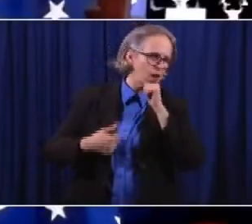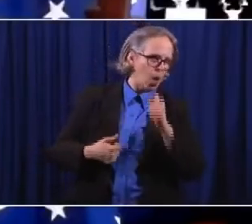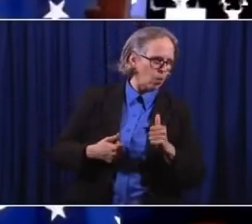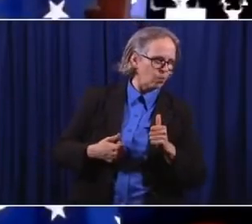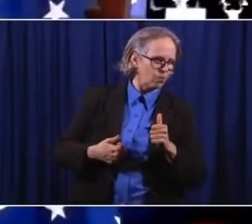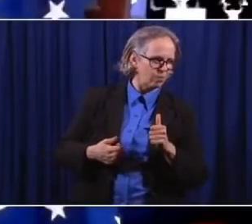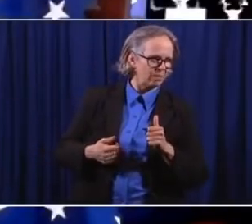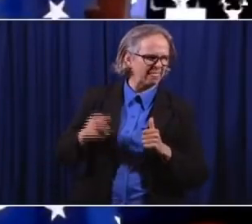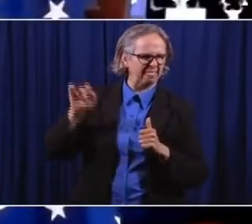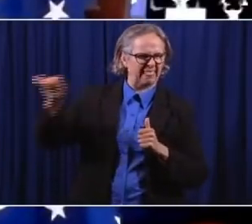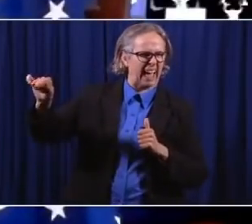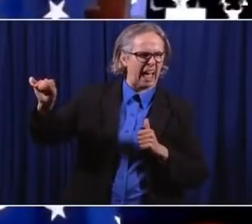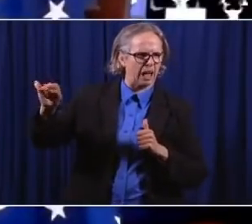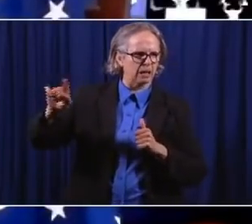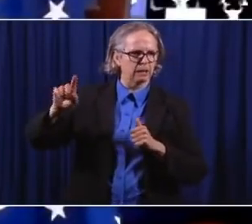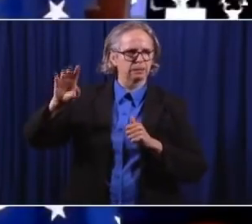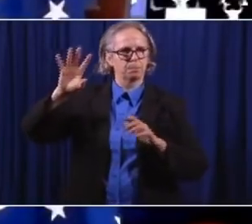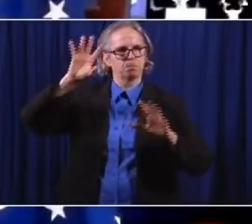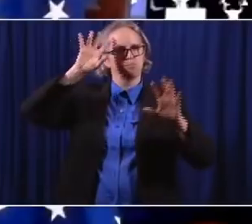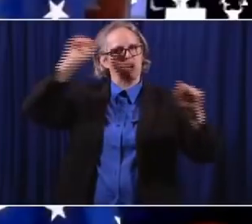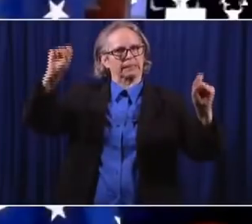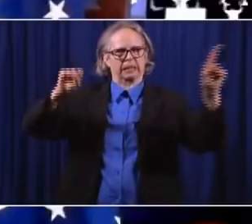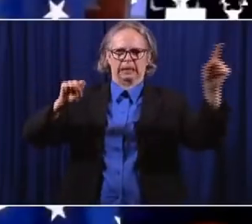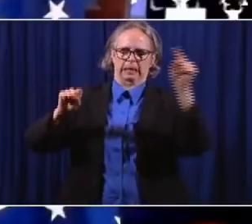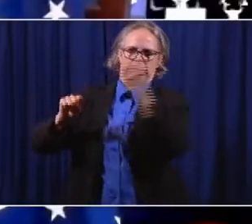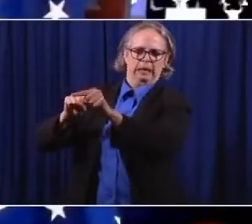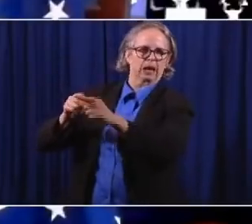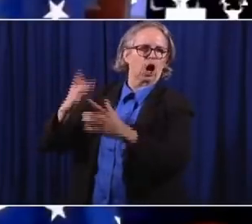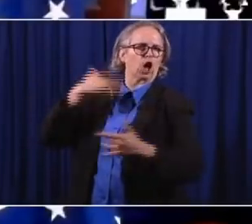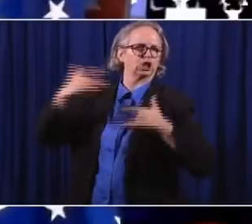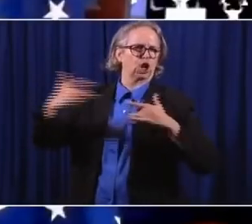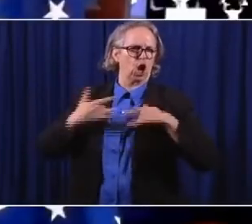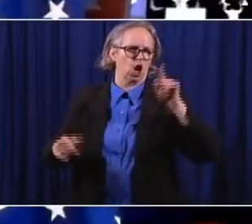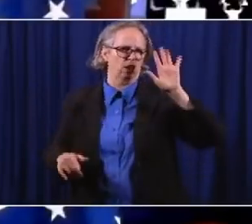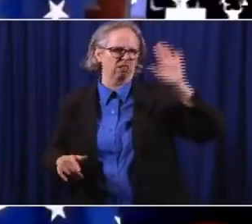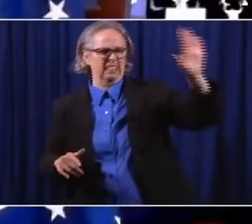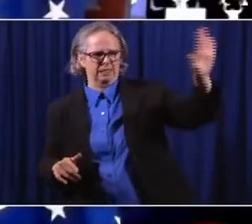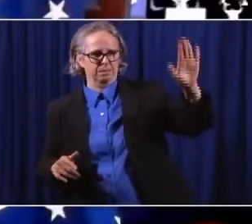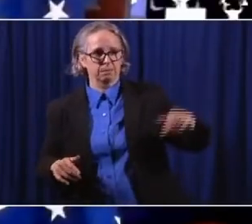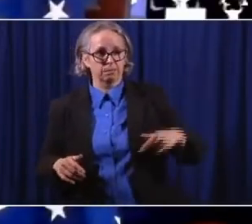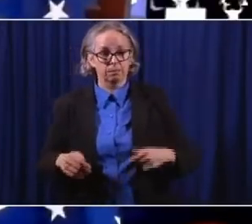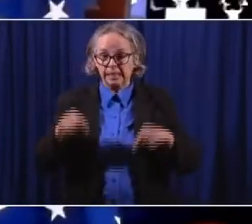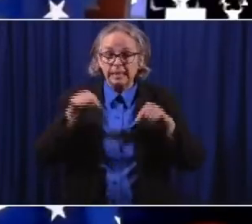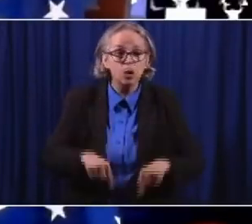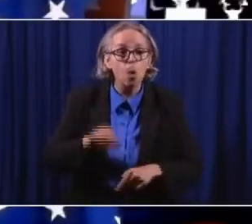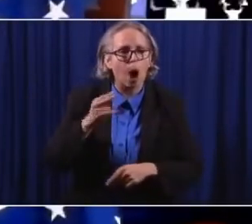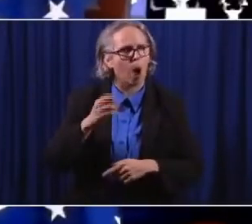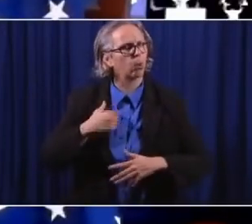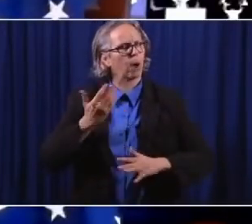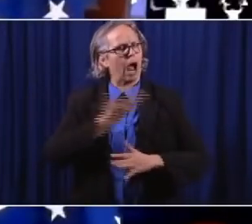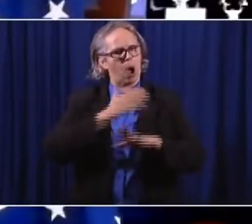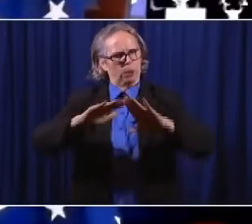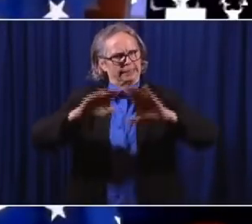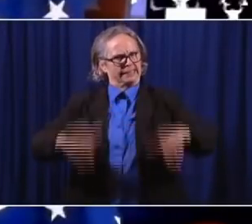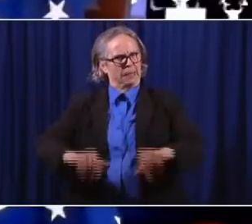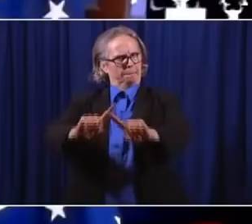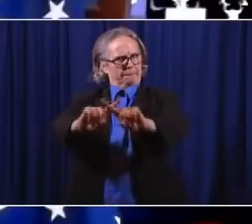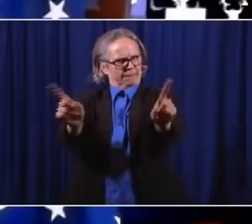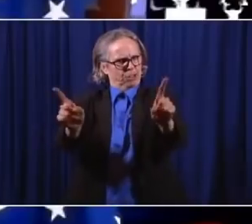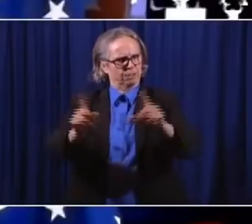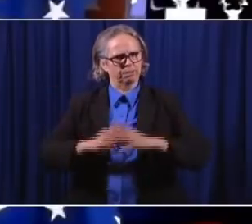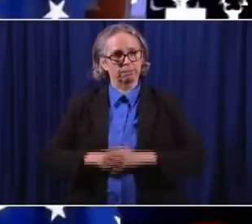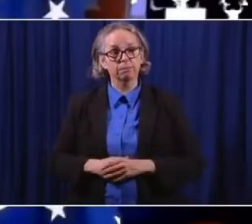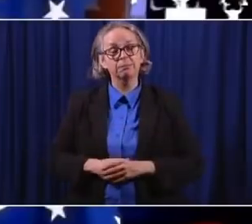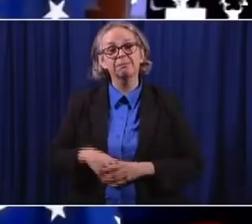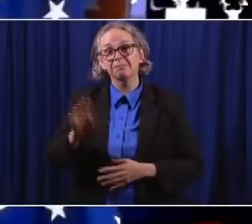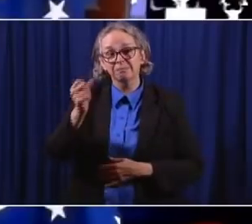their process for mail-in ballots. Ohio's process of mail-in ballots is the same process that we used the last time